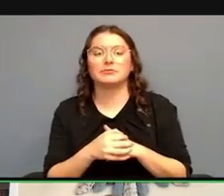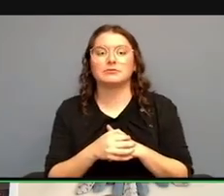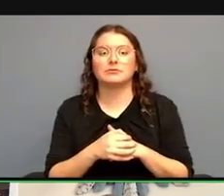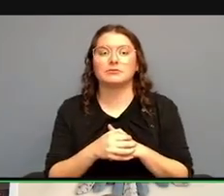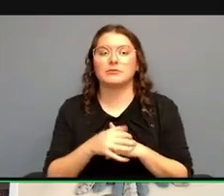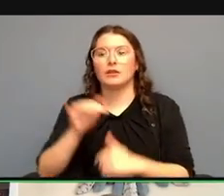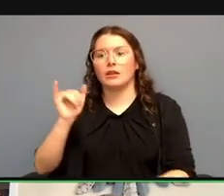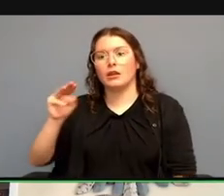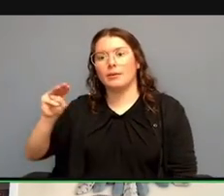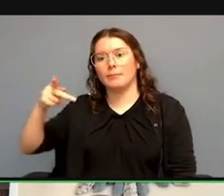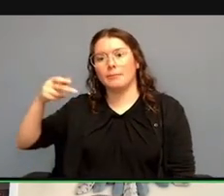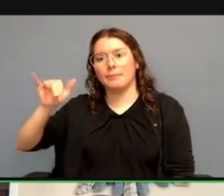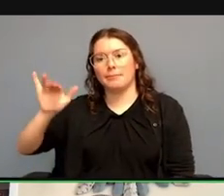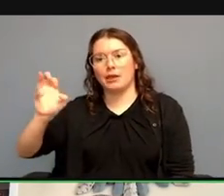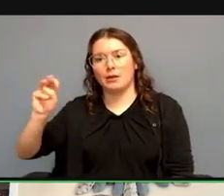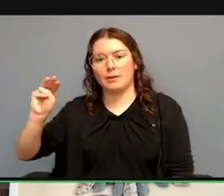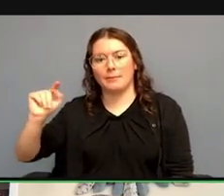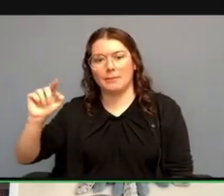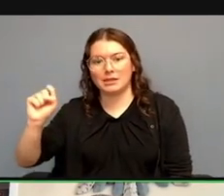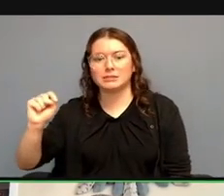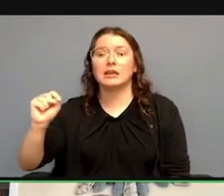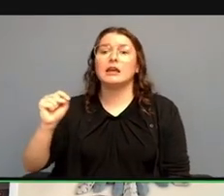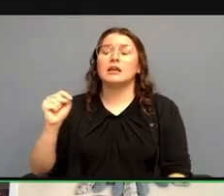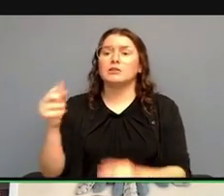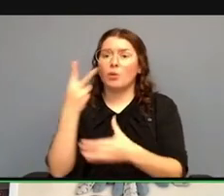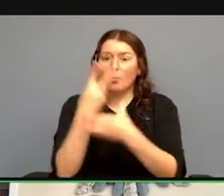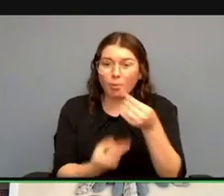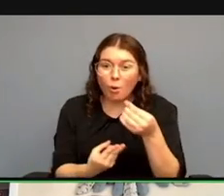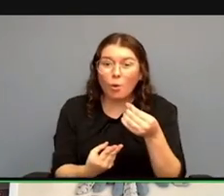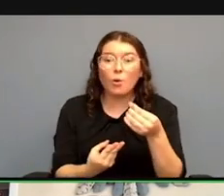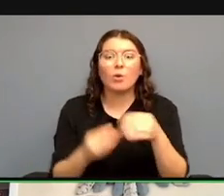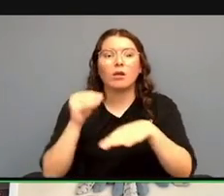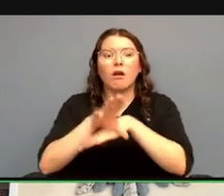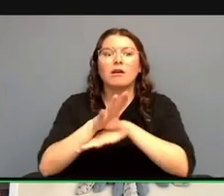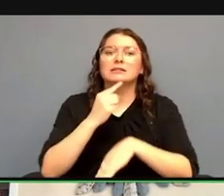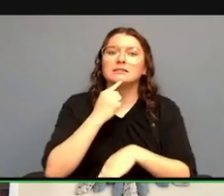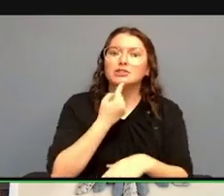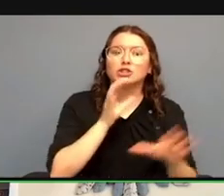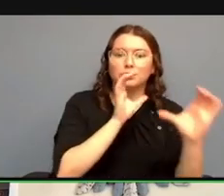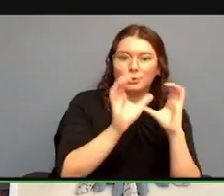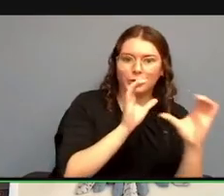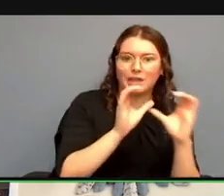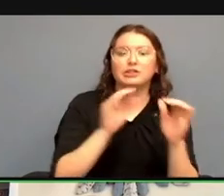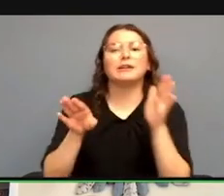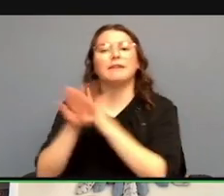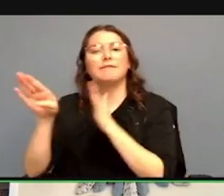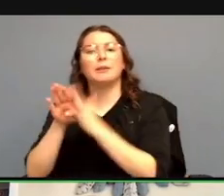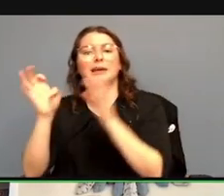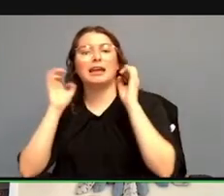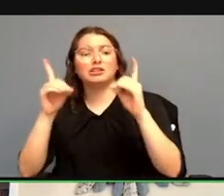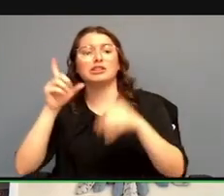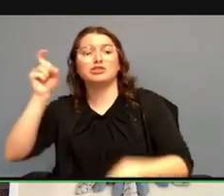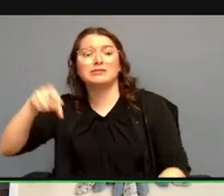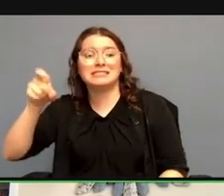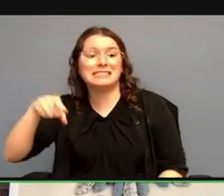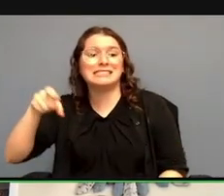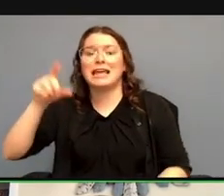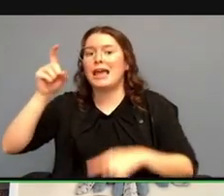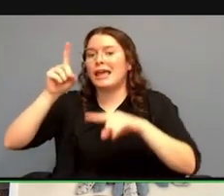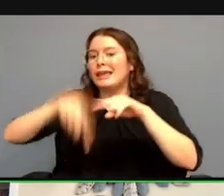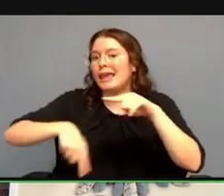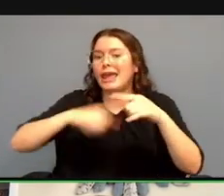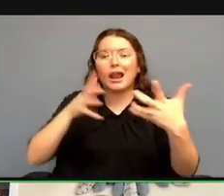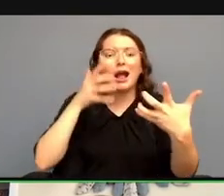severe communication and other developmental and educational needs that they cannot be accommodated in